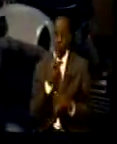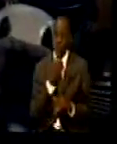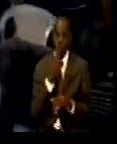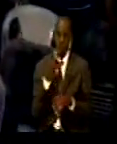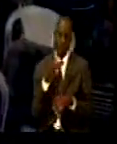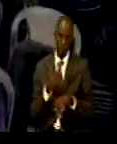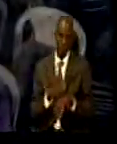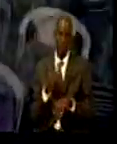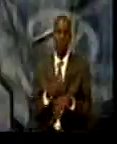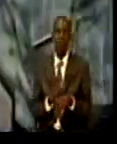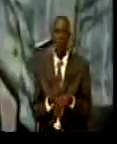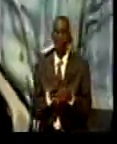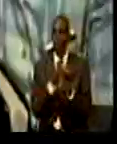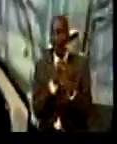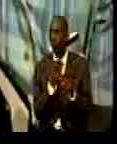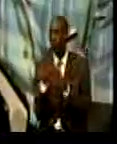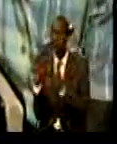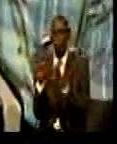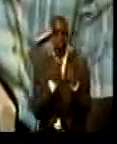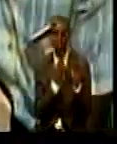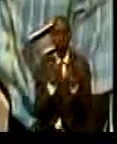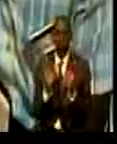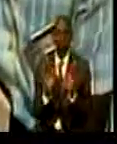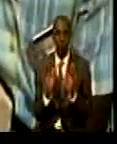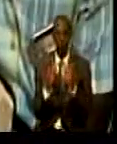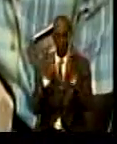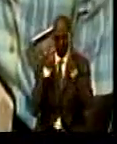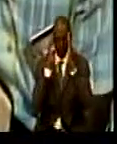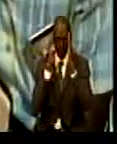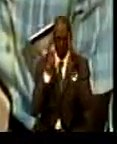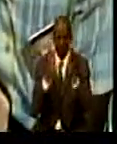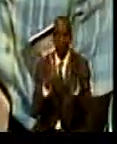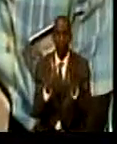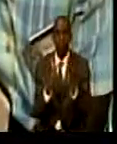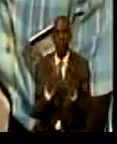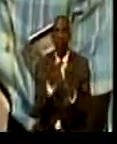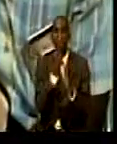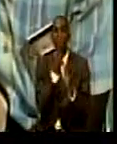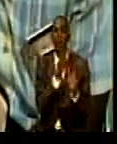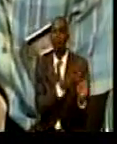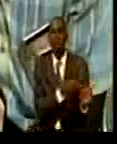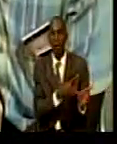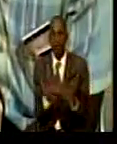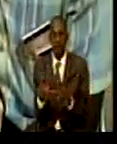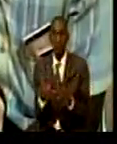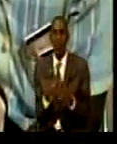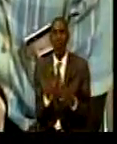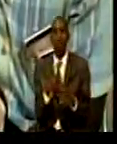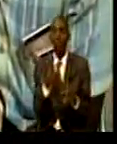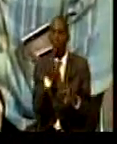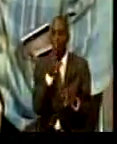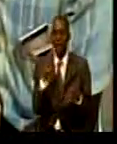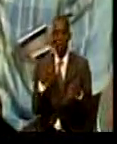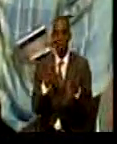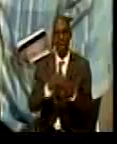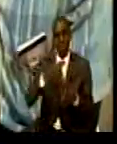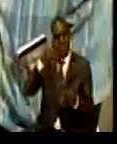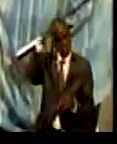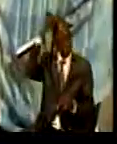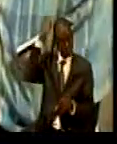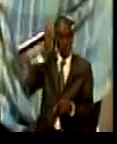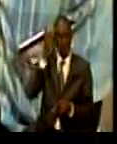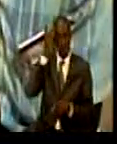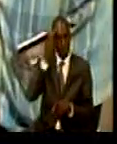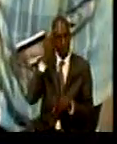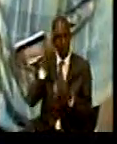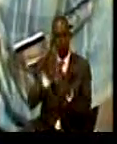coming now. Salvation, forgiveness. The gospel has told us that whosoever shall call on